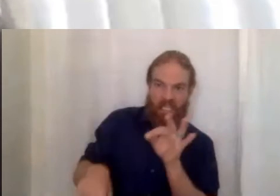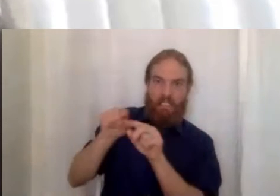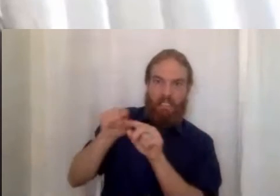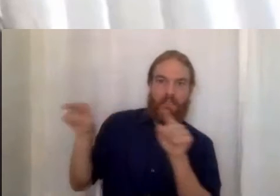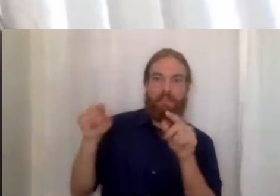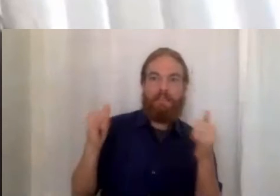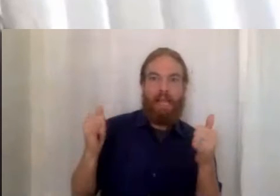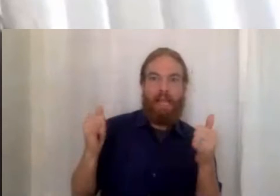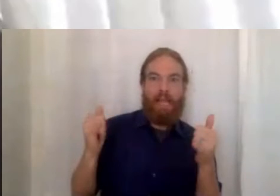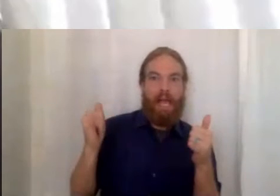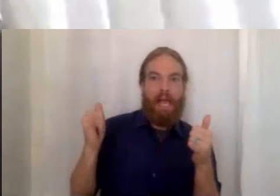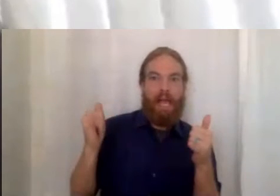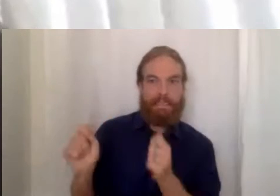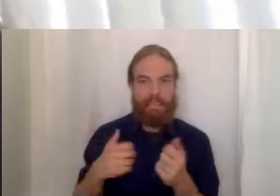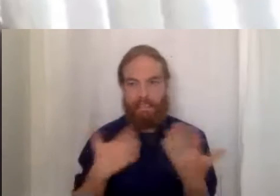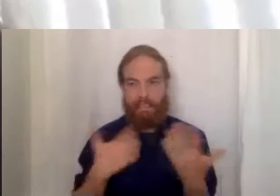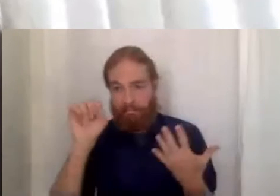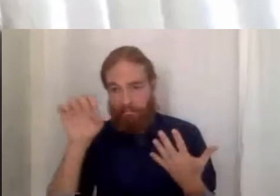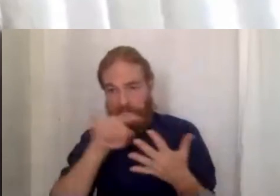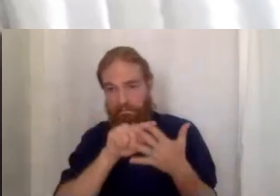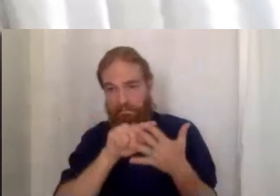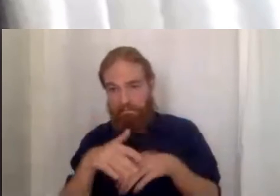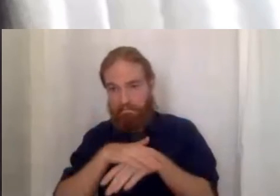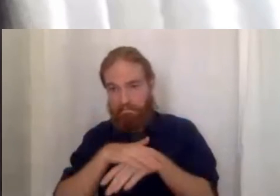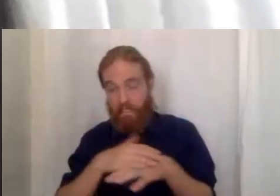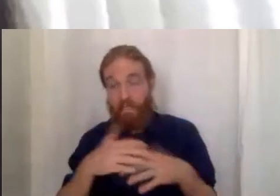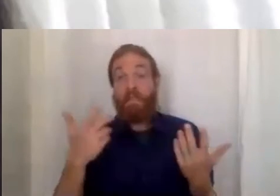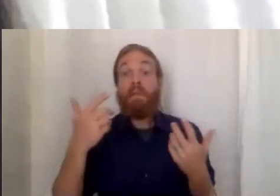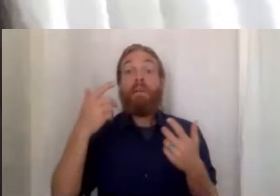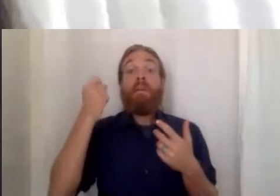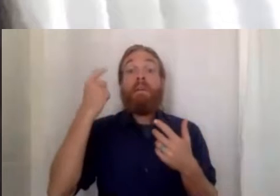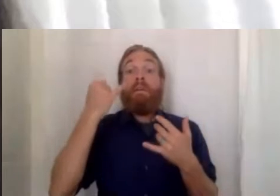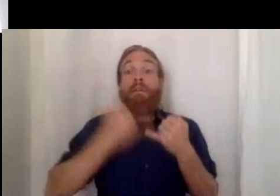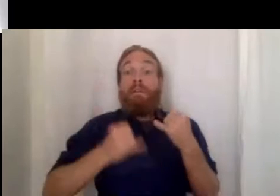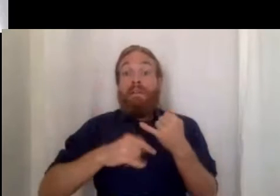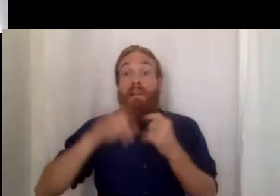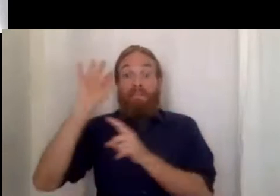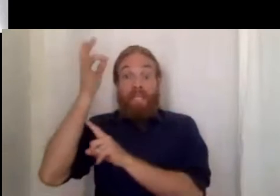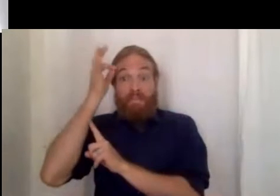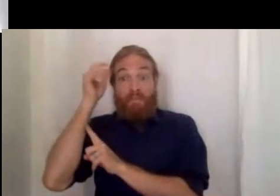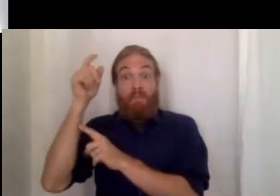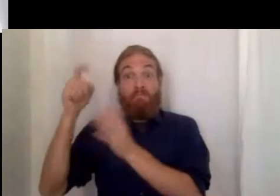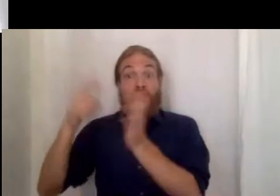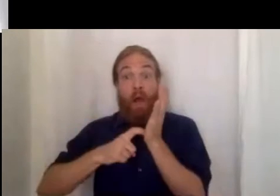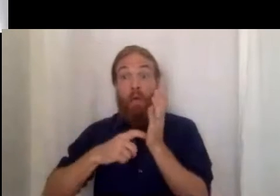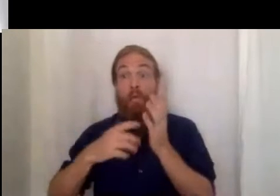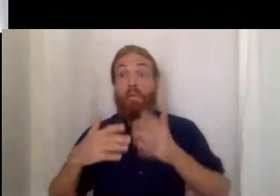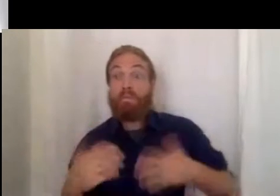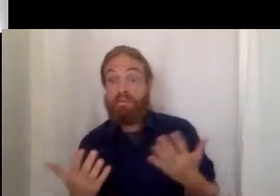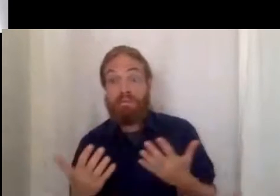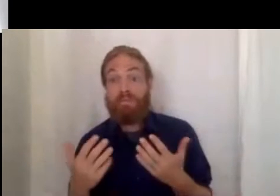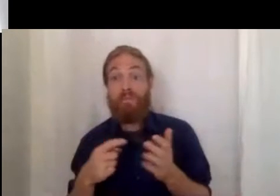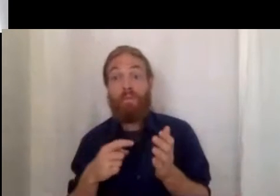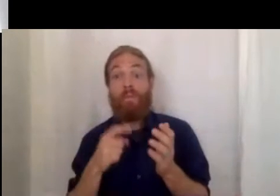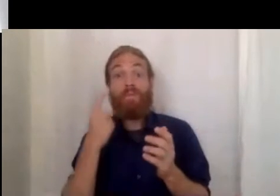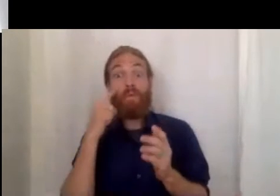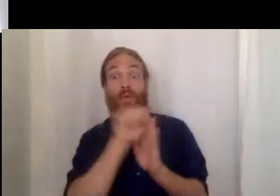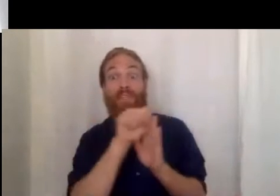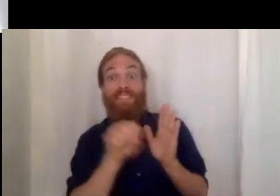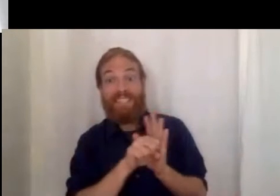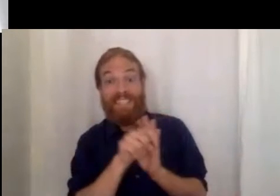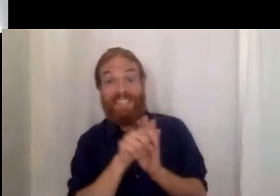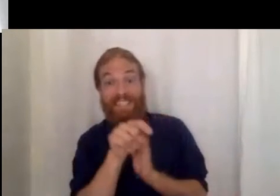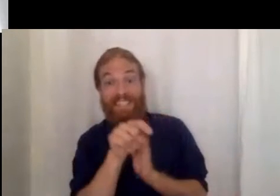finalized by the federal government and the state on what's required, we will provide that additional information to the board. And